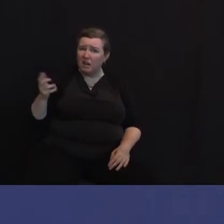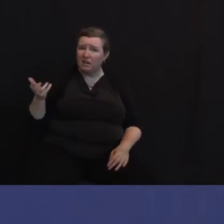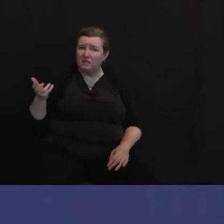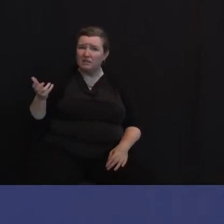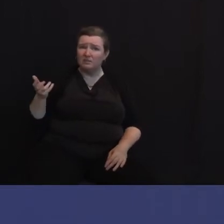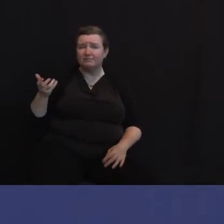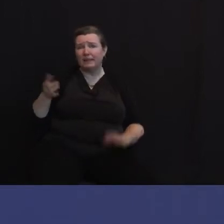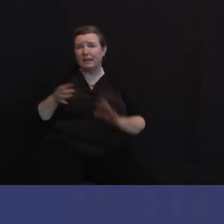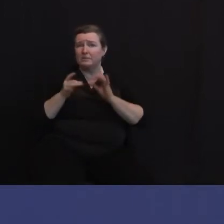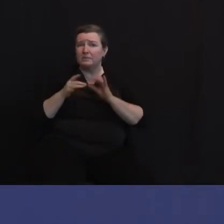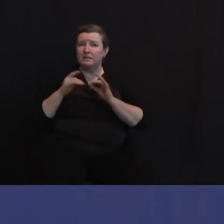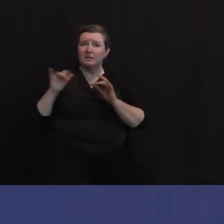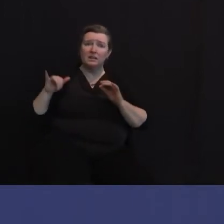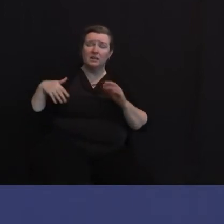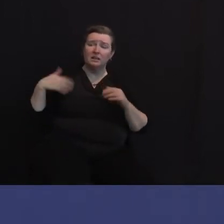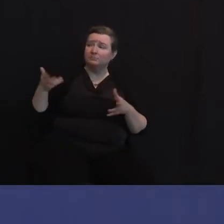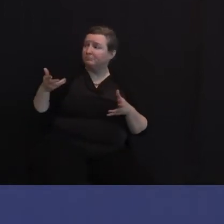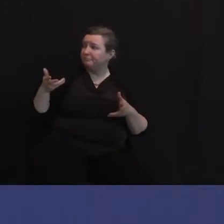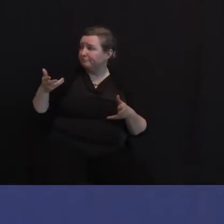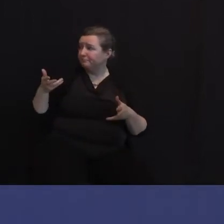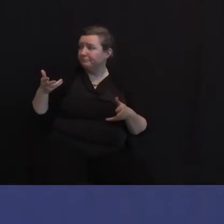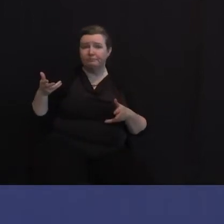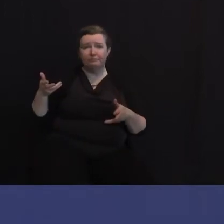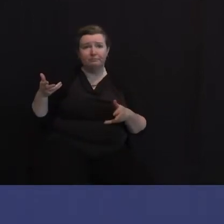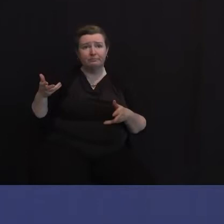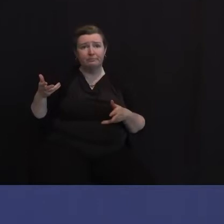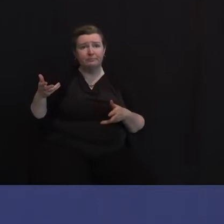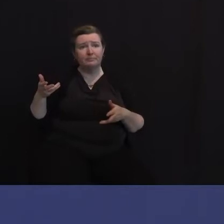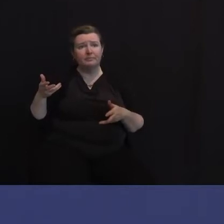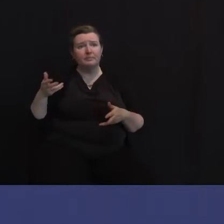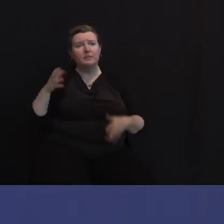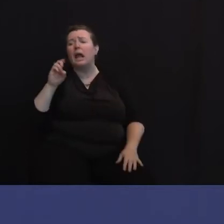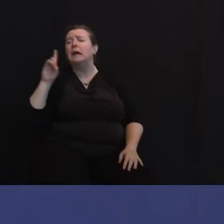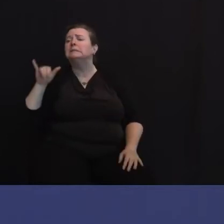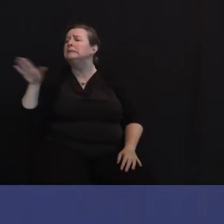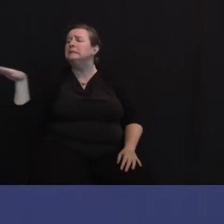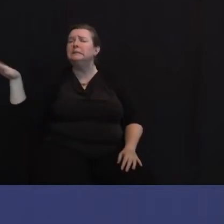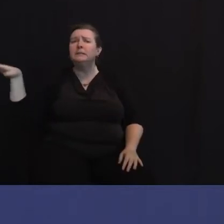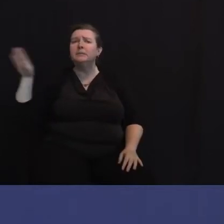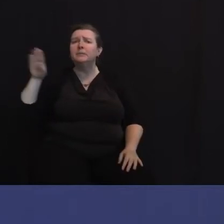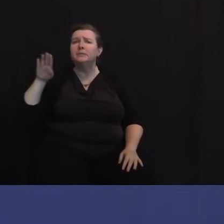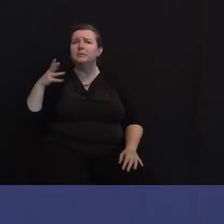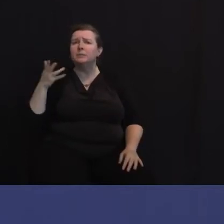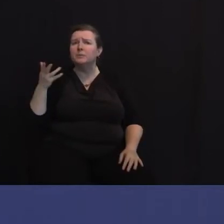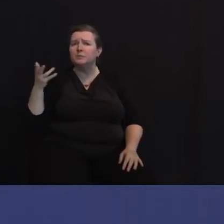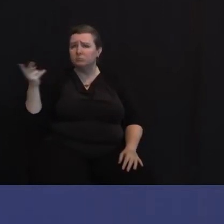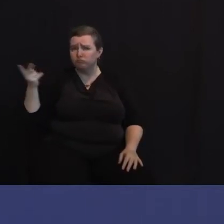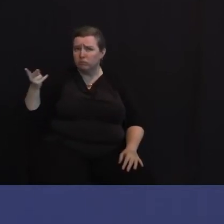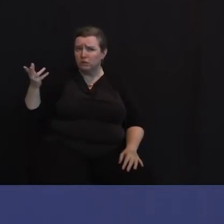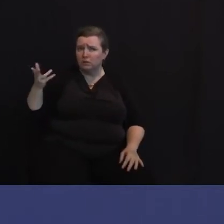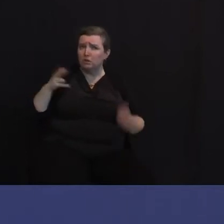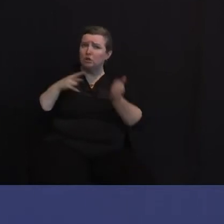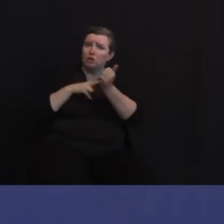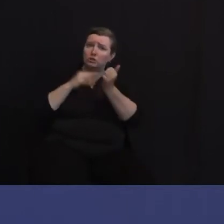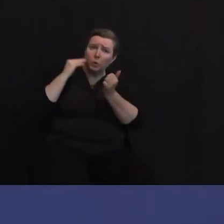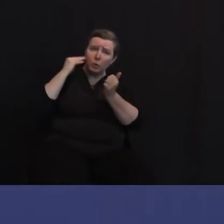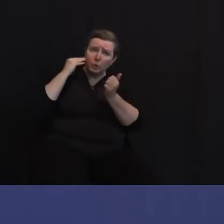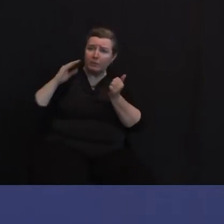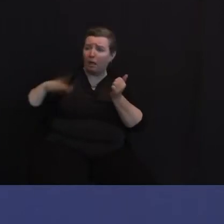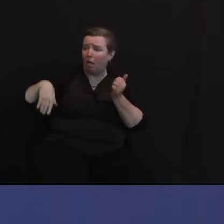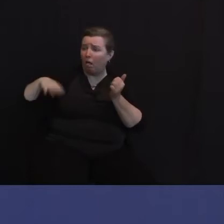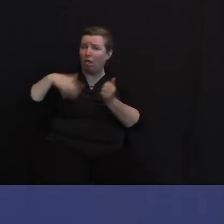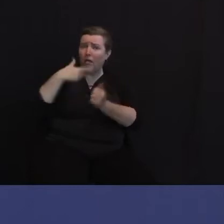how big the population for you, and Eddie, how big the population we just announced today, nursing homes that may be waiting? Any other